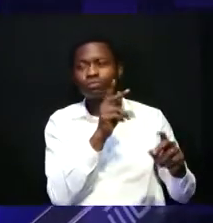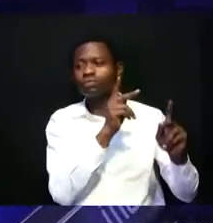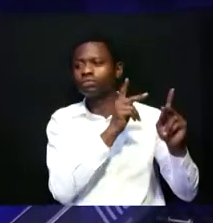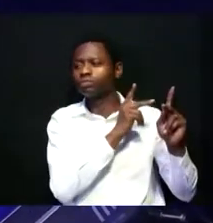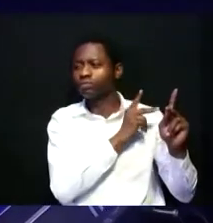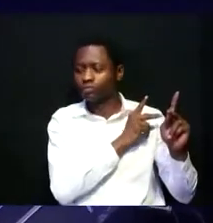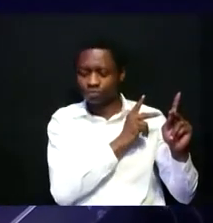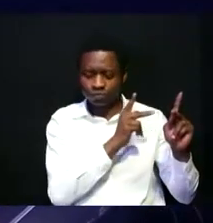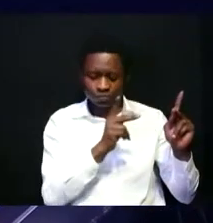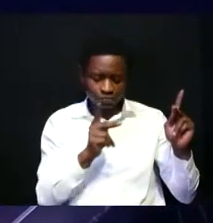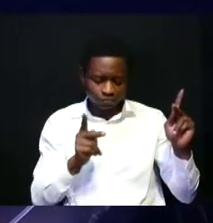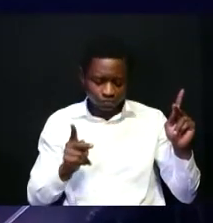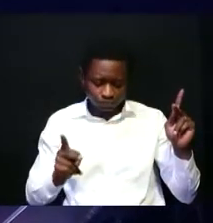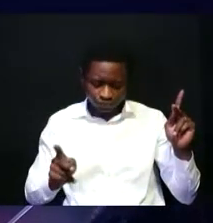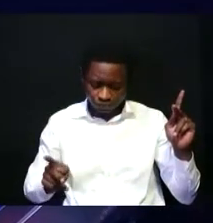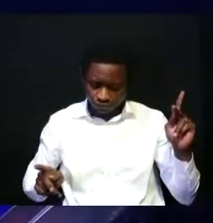woyo